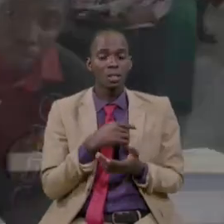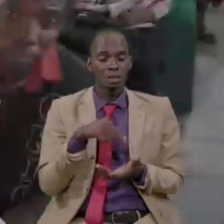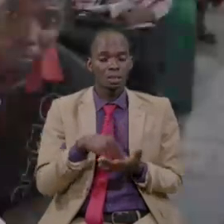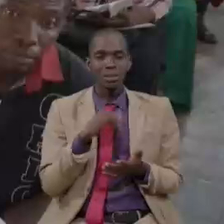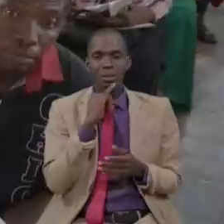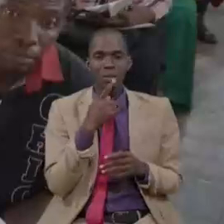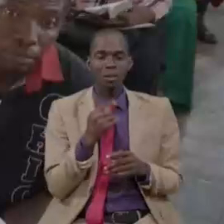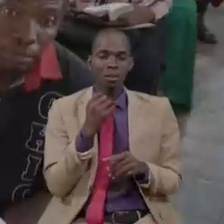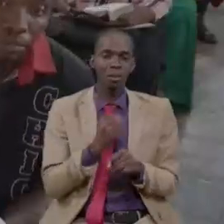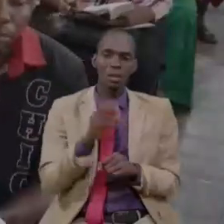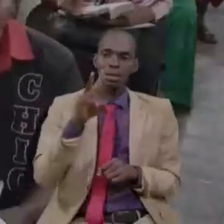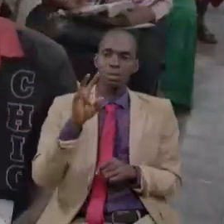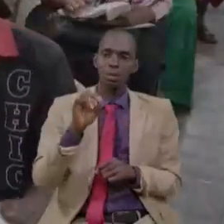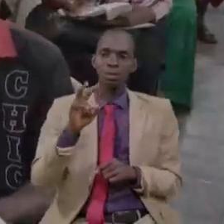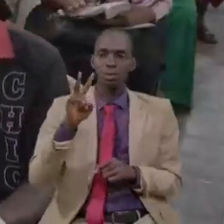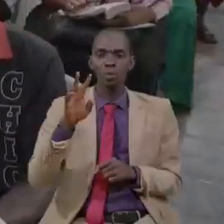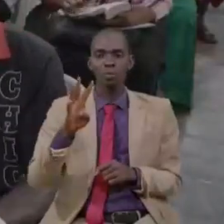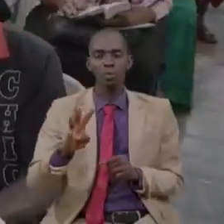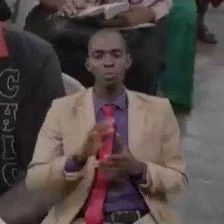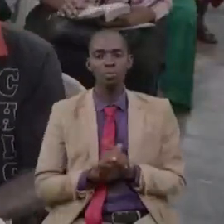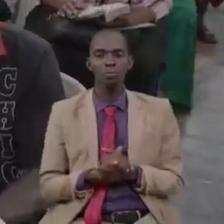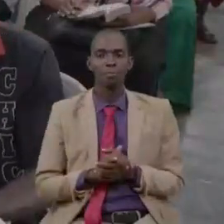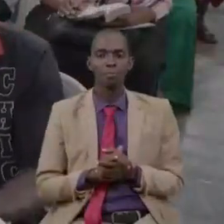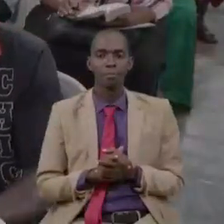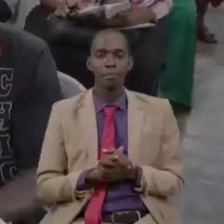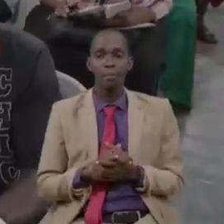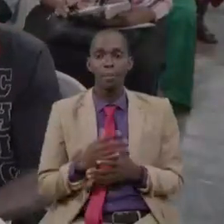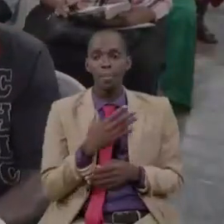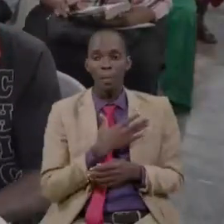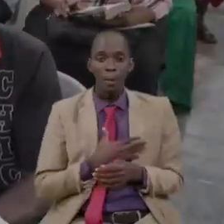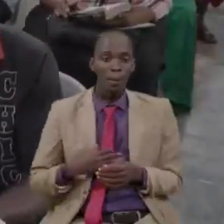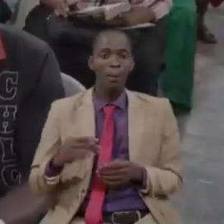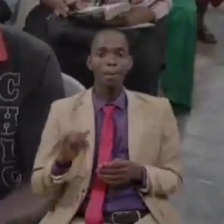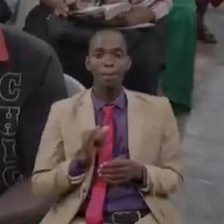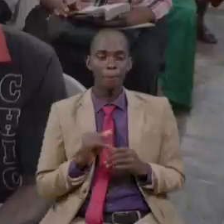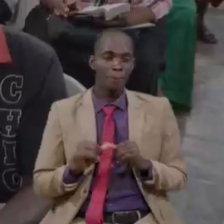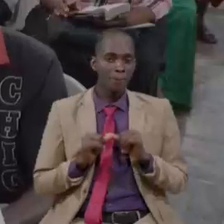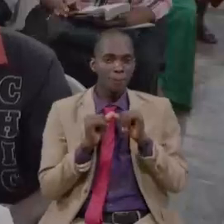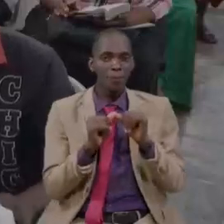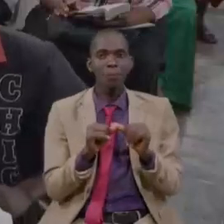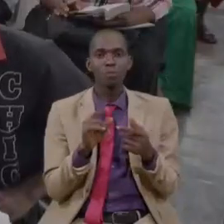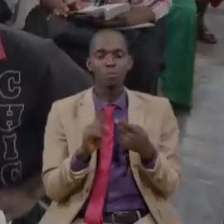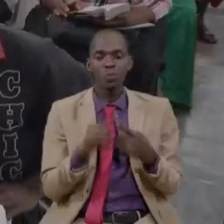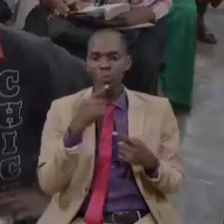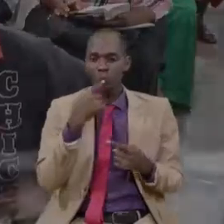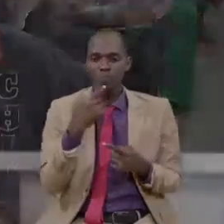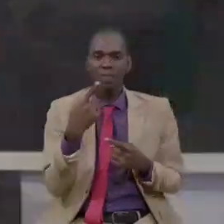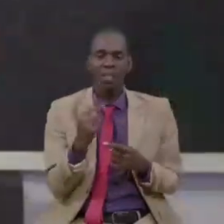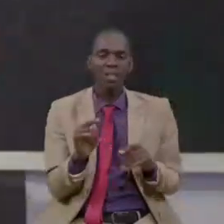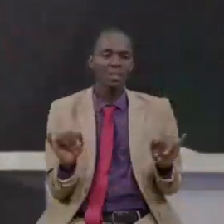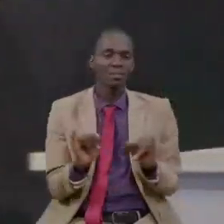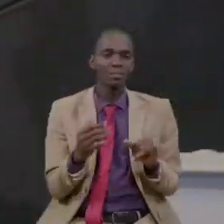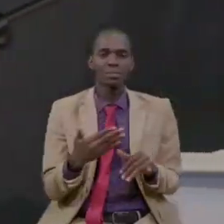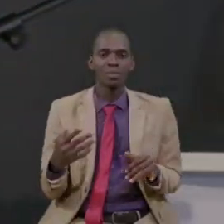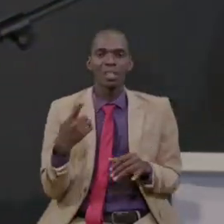2024. And I keep saying the same thing. The word of God